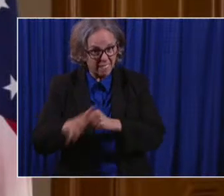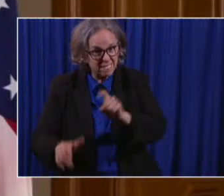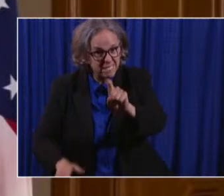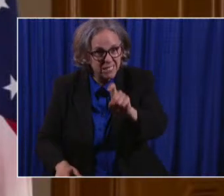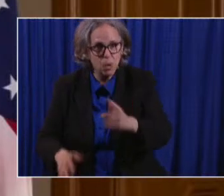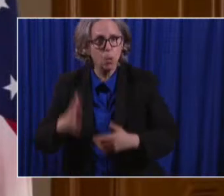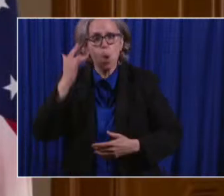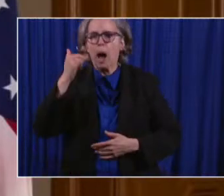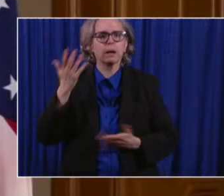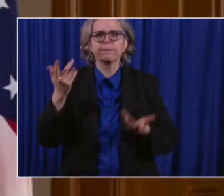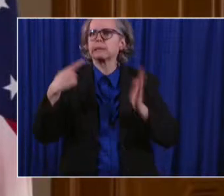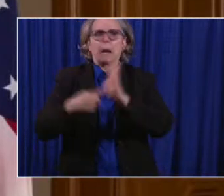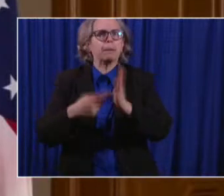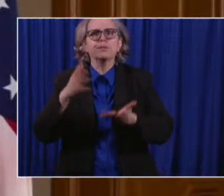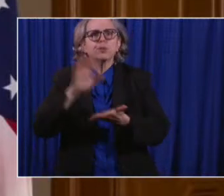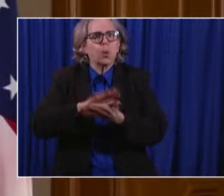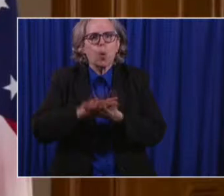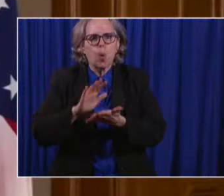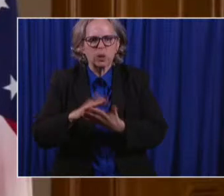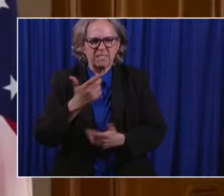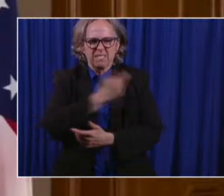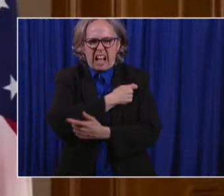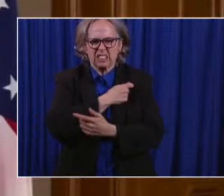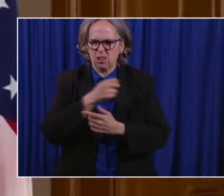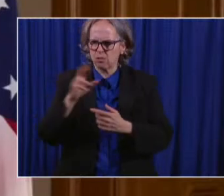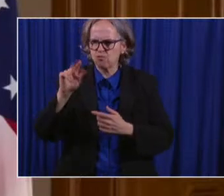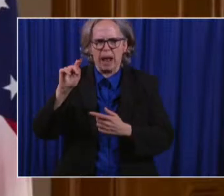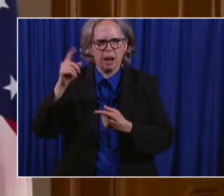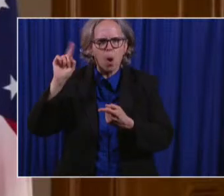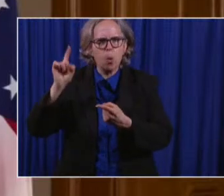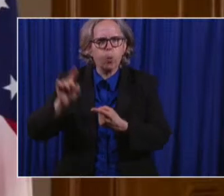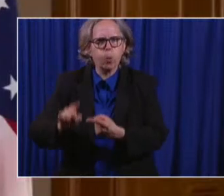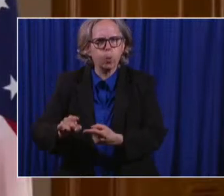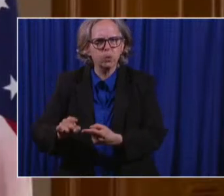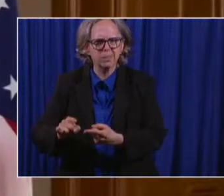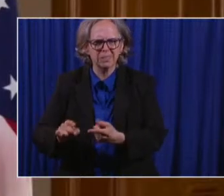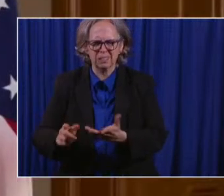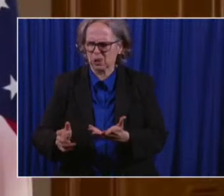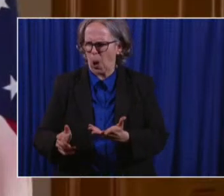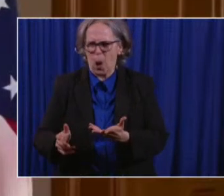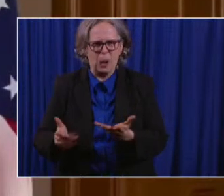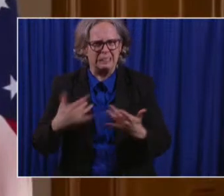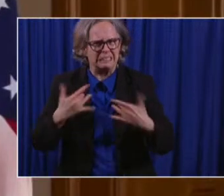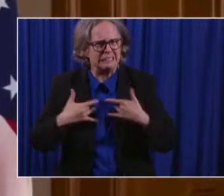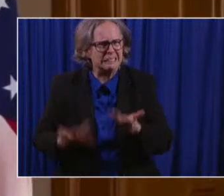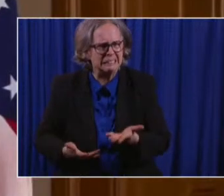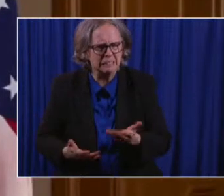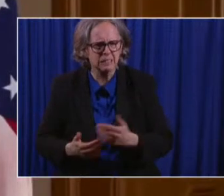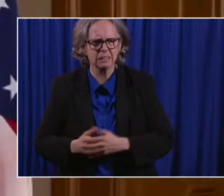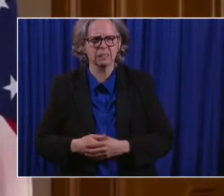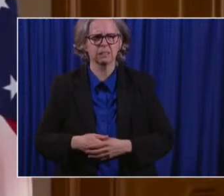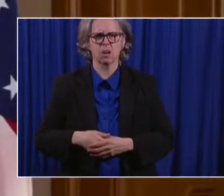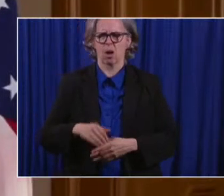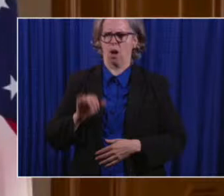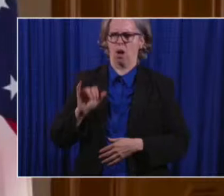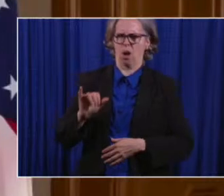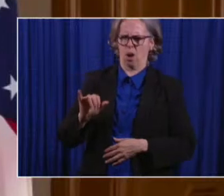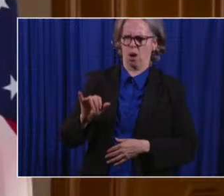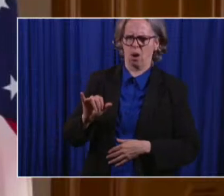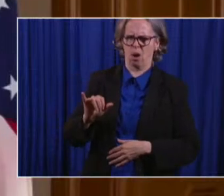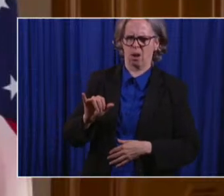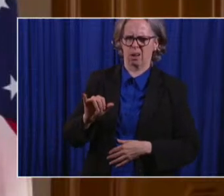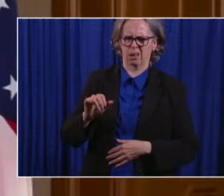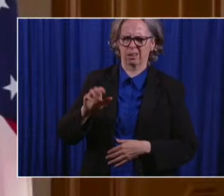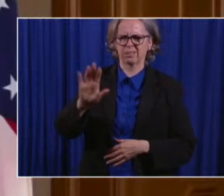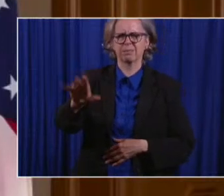their vaccination records are kind of a mess. Okay, Laura, we'll take one bill at a